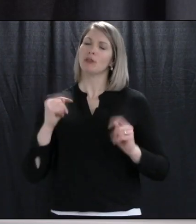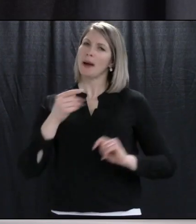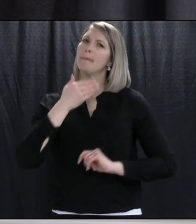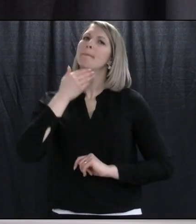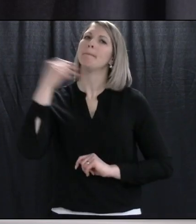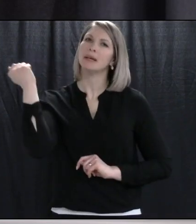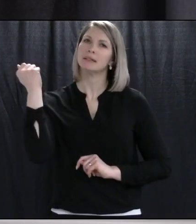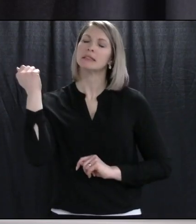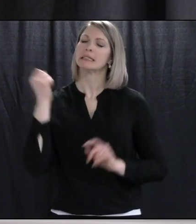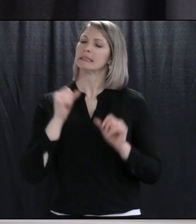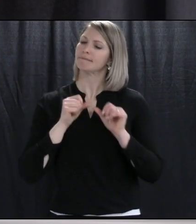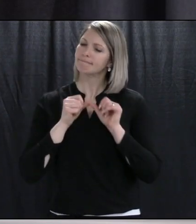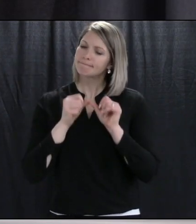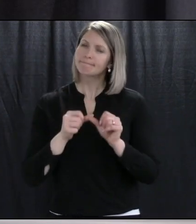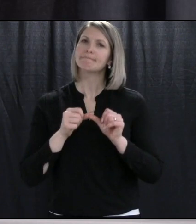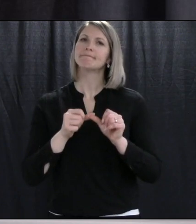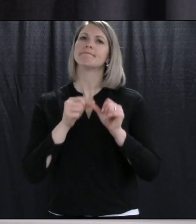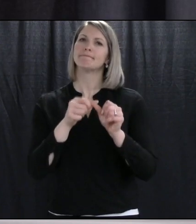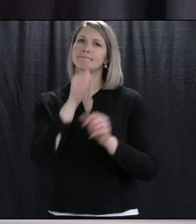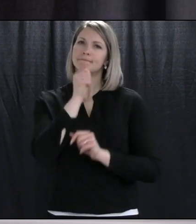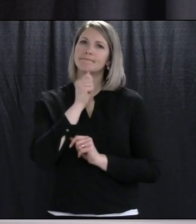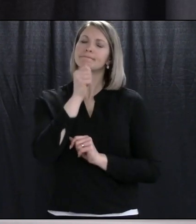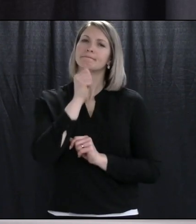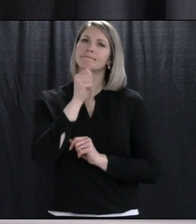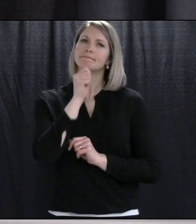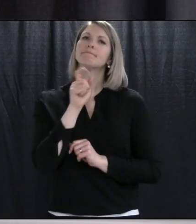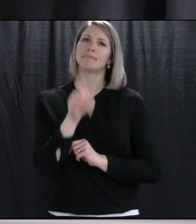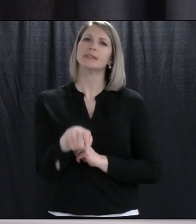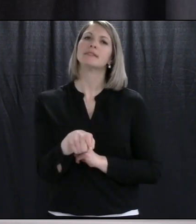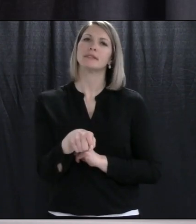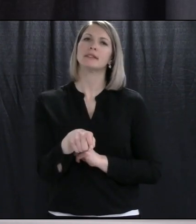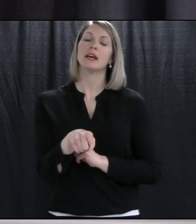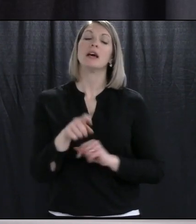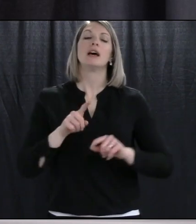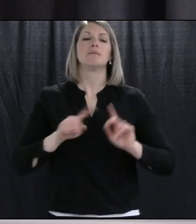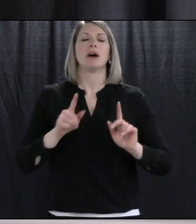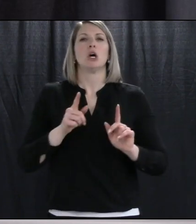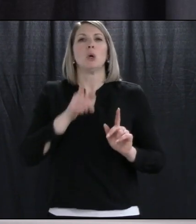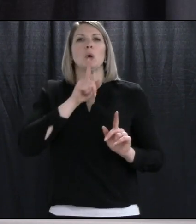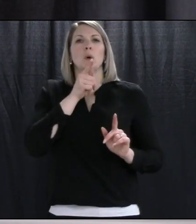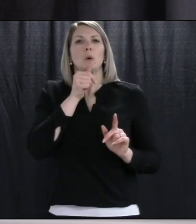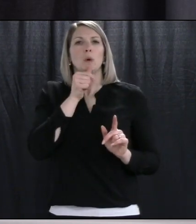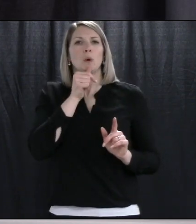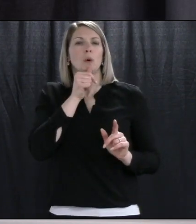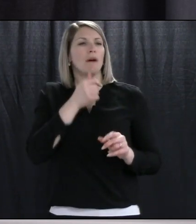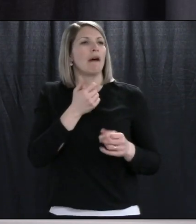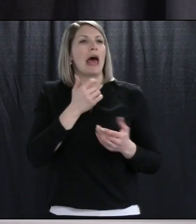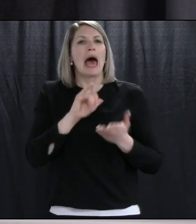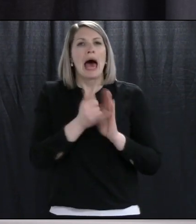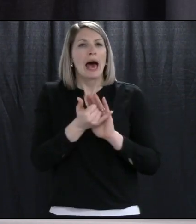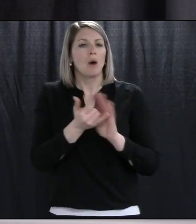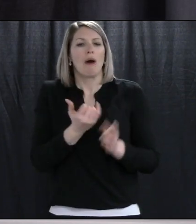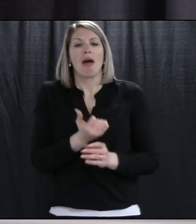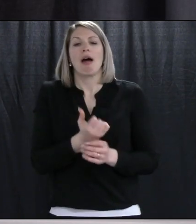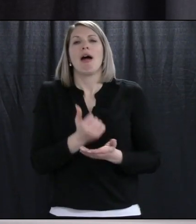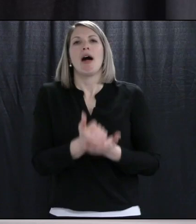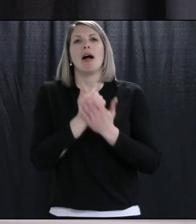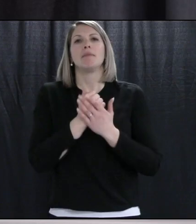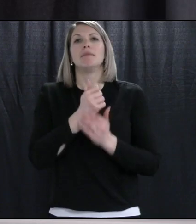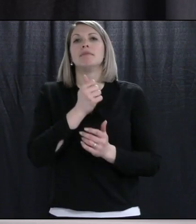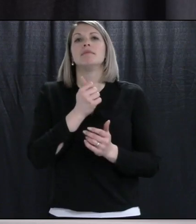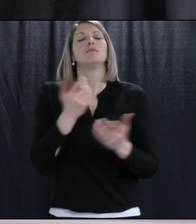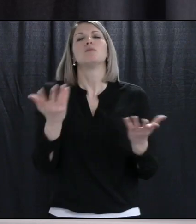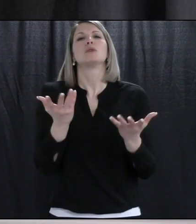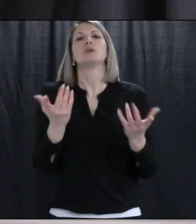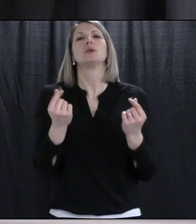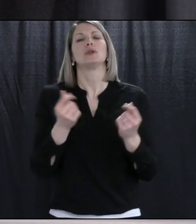our best. But again, it's down to each and every one of us to help ourselves. So with that, I'll